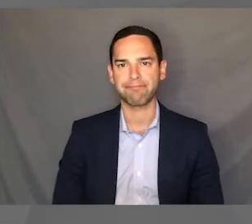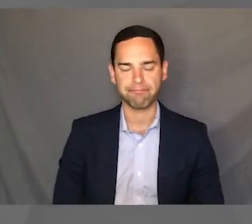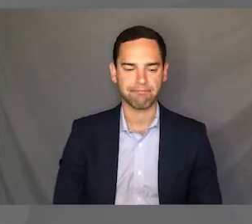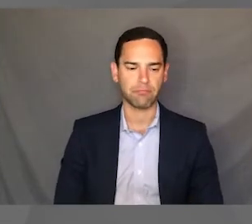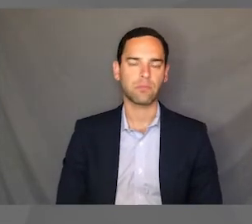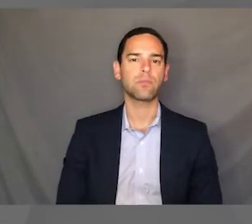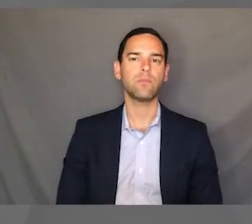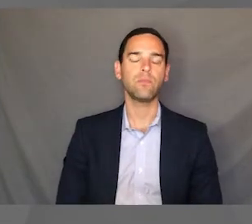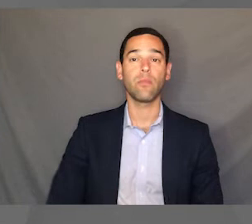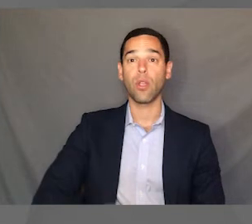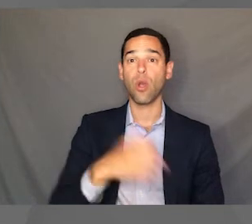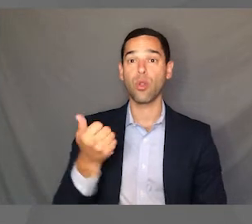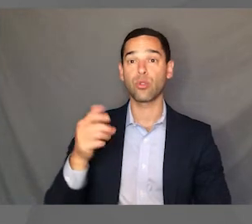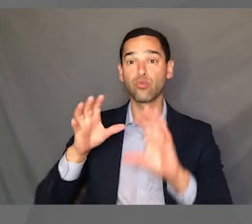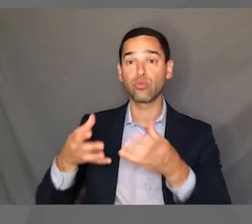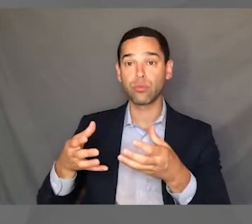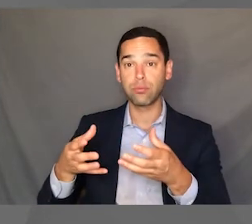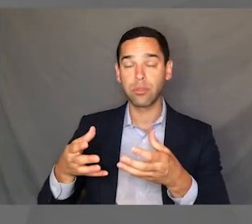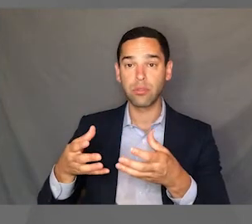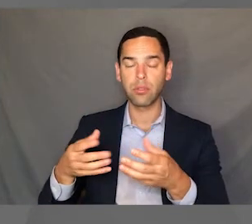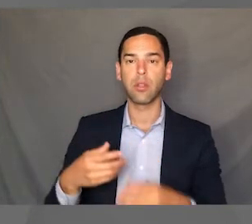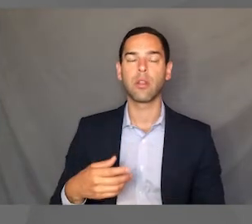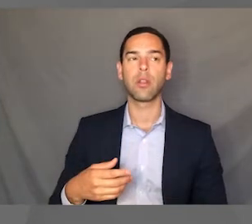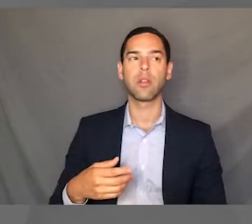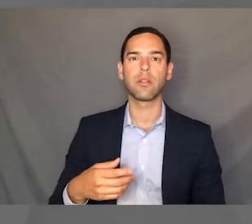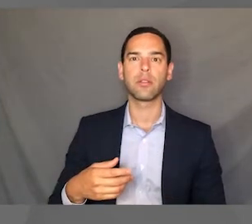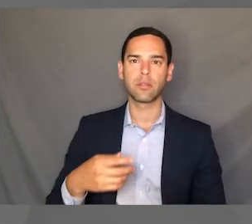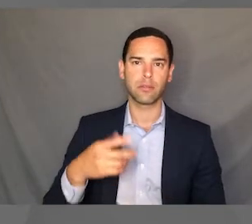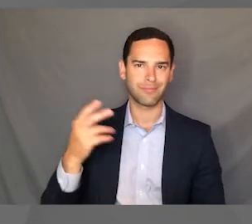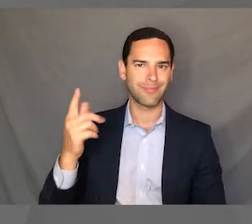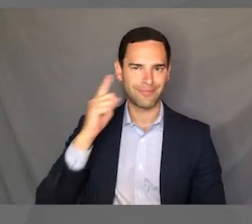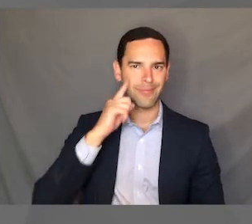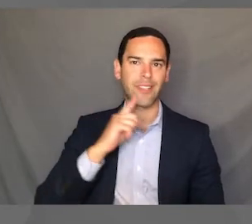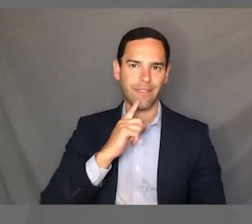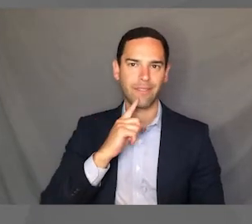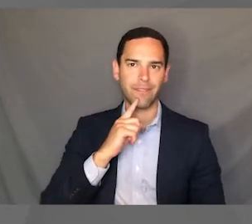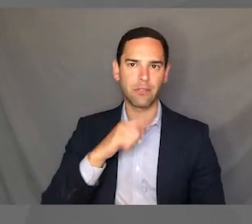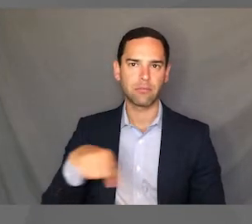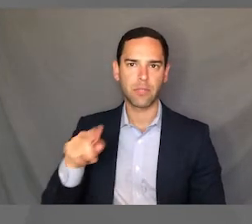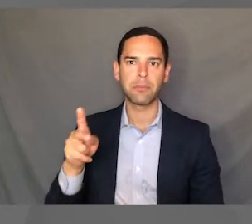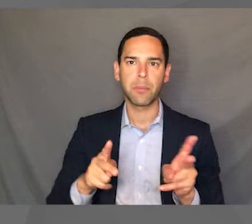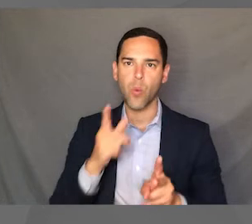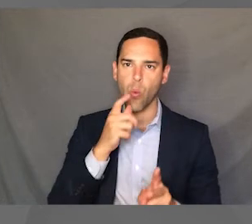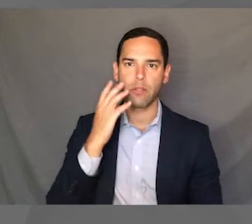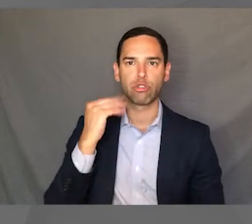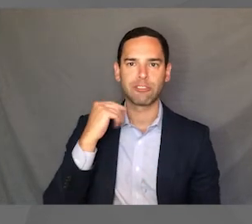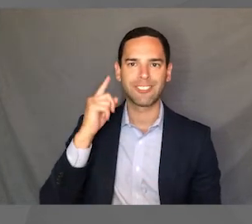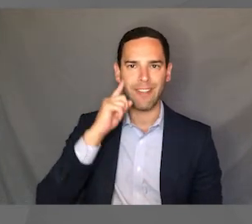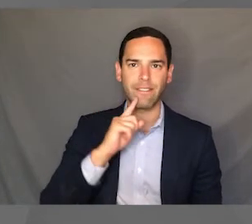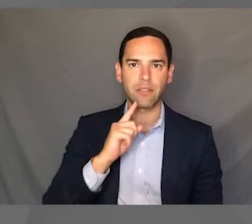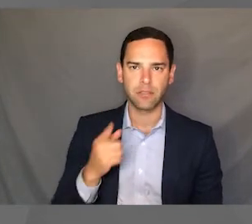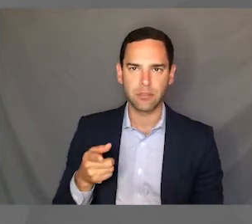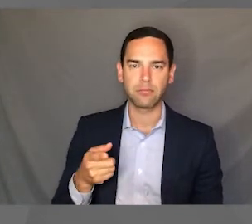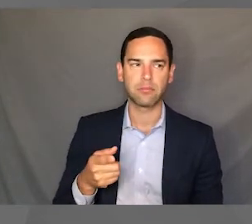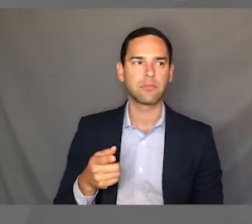that you would see this happen with is persons who experience deafness, individuals with low to no hearing.